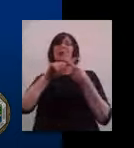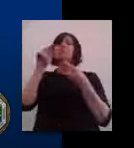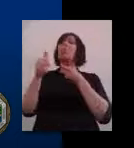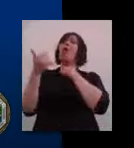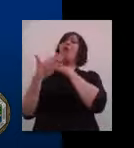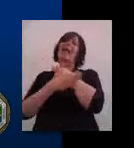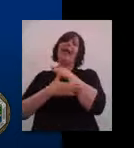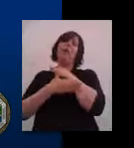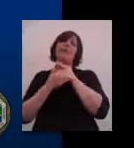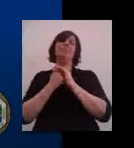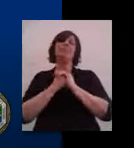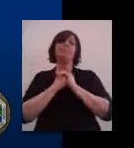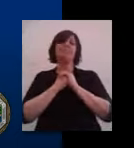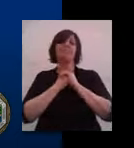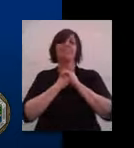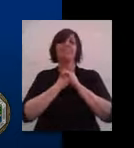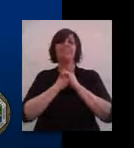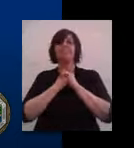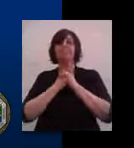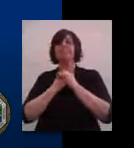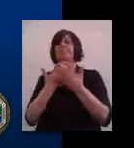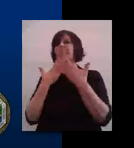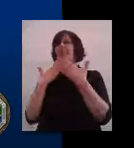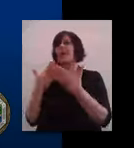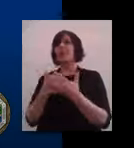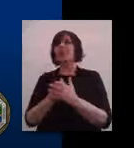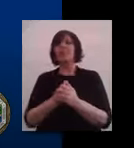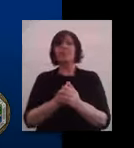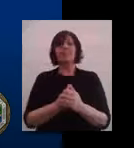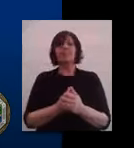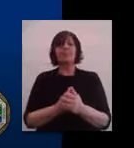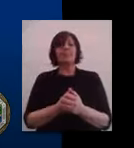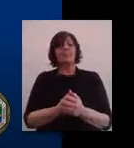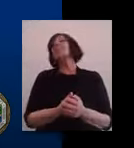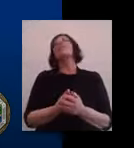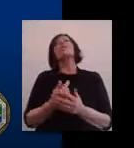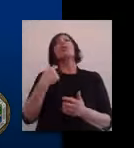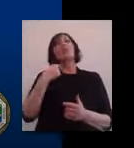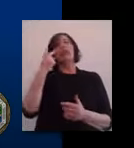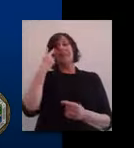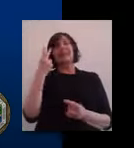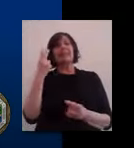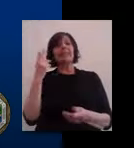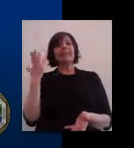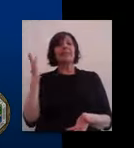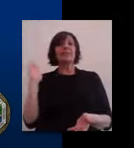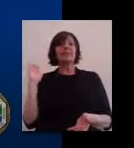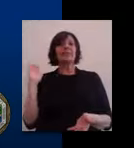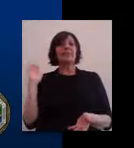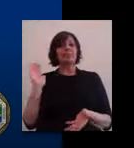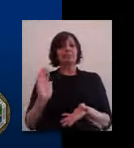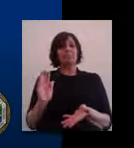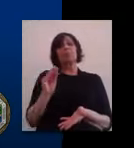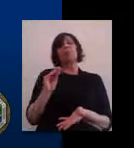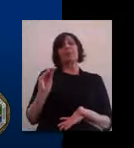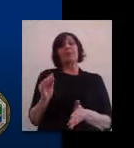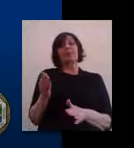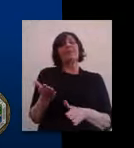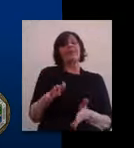Thank you, Dr. Burstein. I want to thank you for that. We have seen a reduction in the percentage of deaths with regards to African